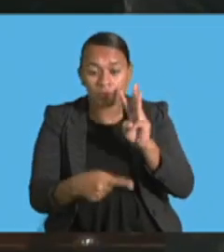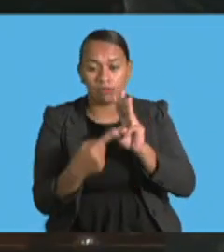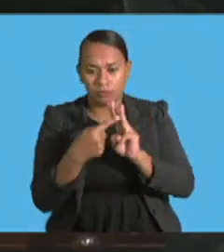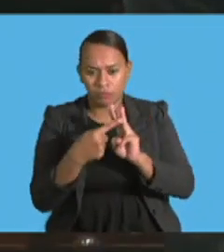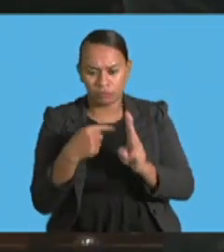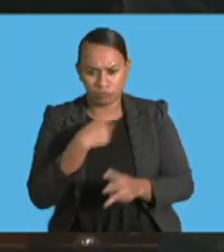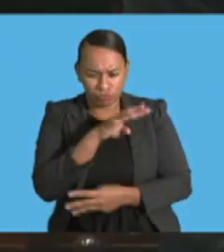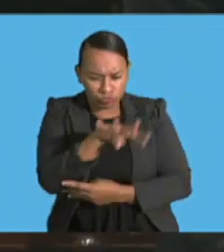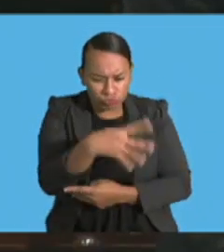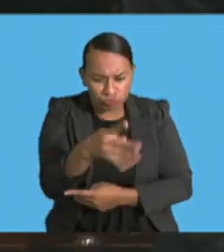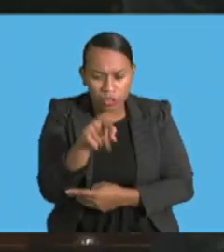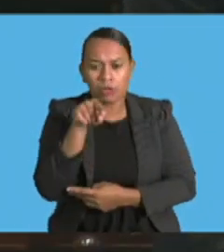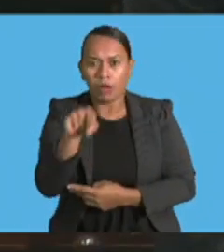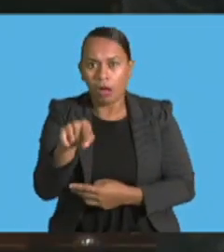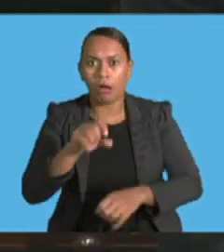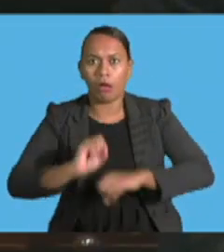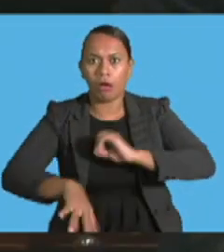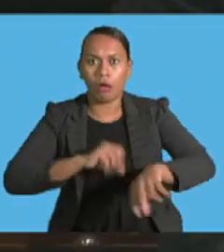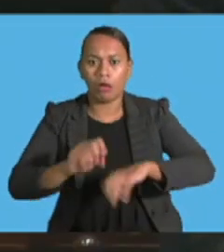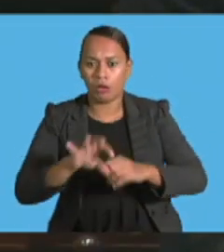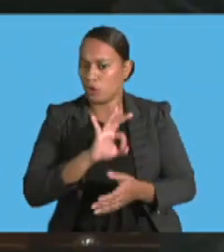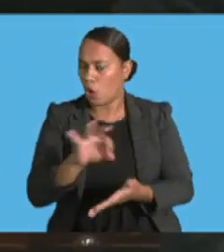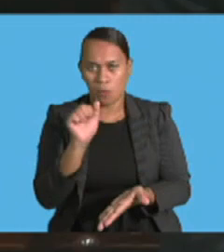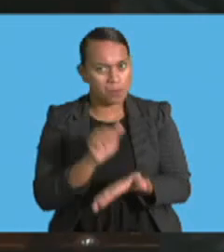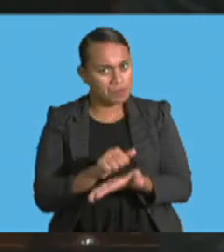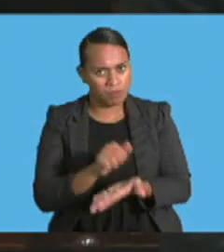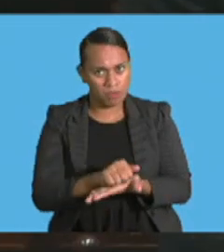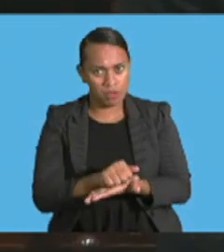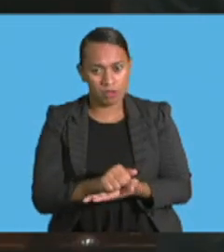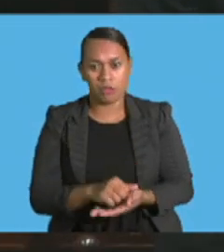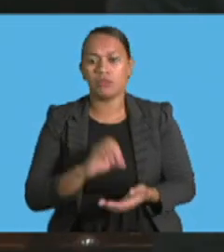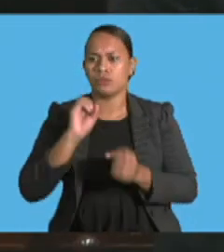issued by the department, while 7 were for illegal dumping.